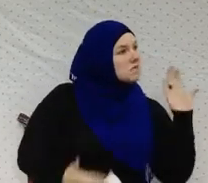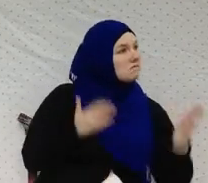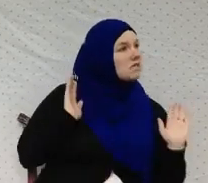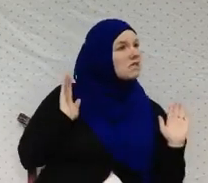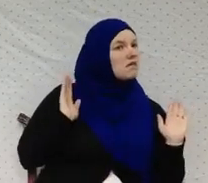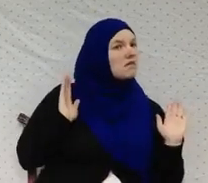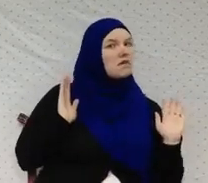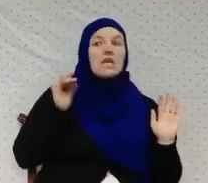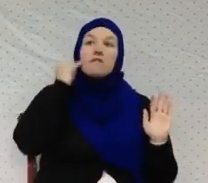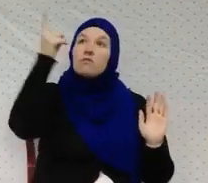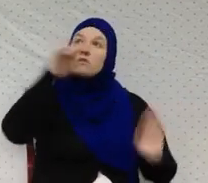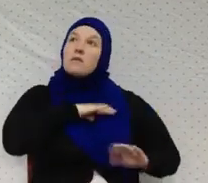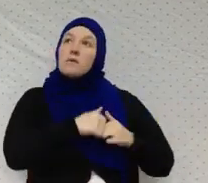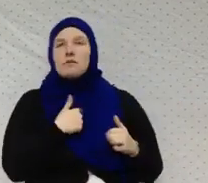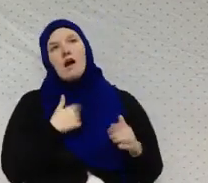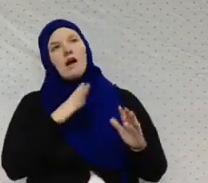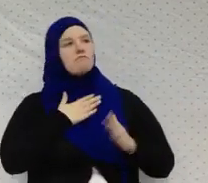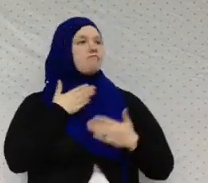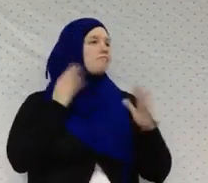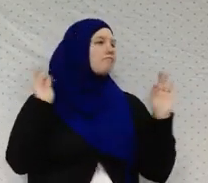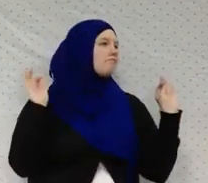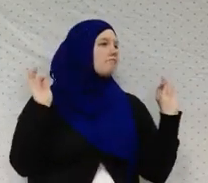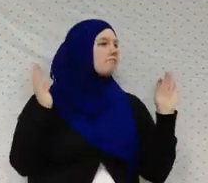something that Allah is trying to draw his attention.